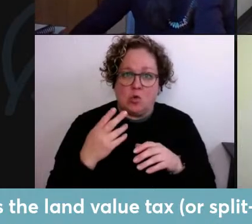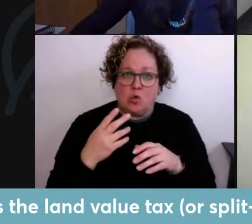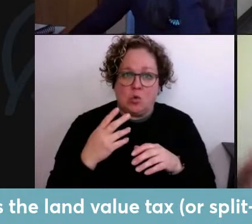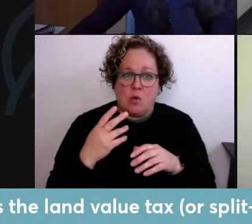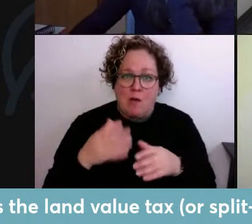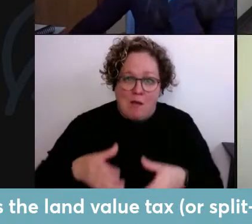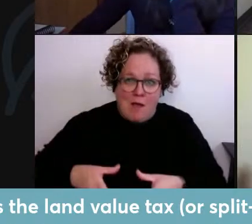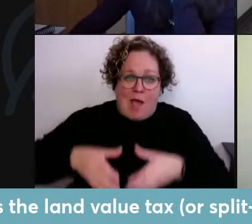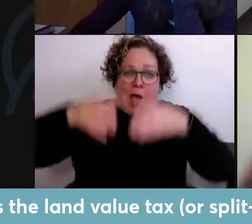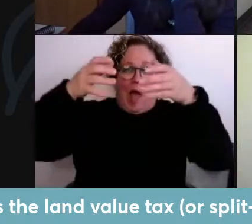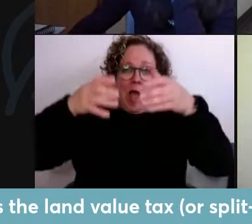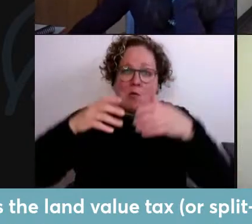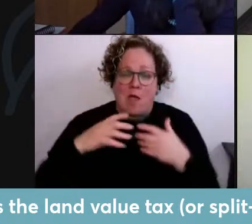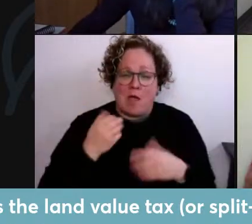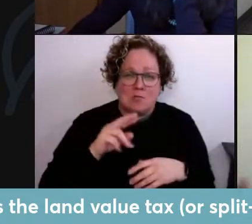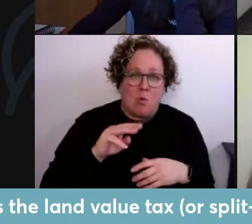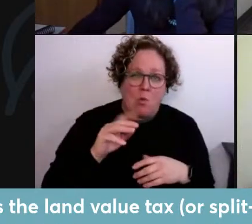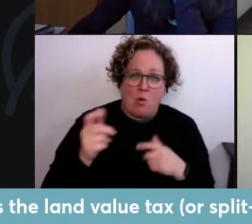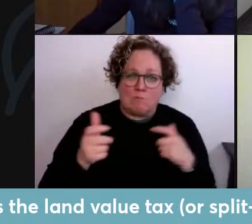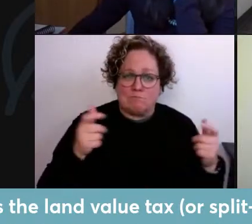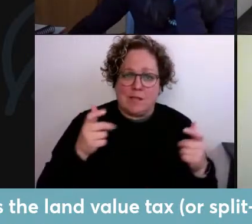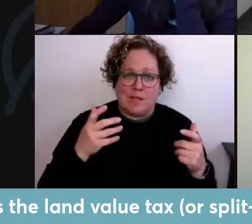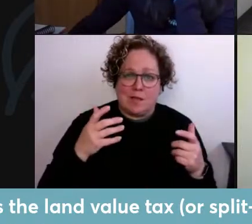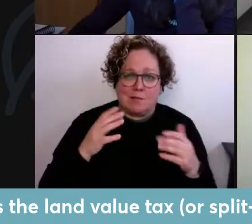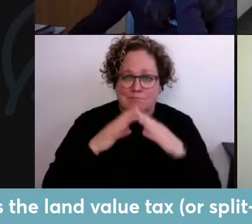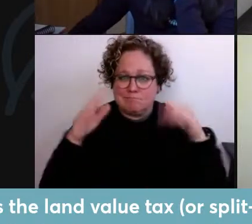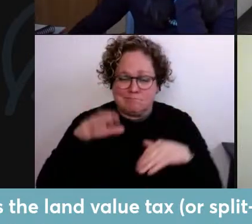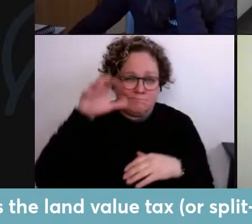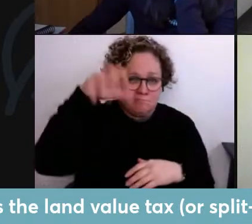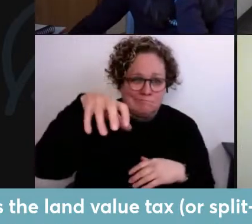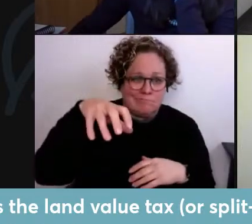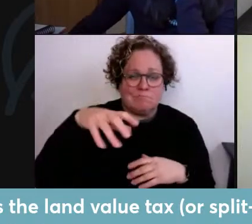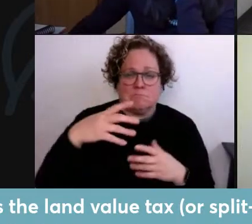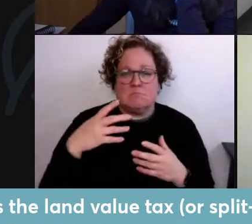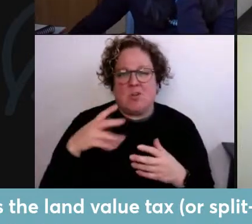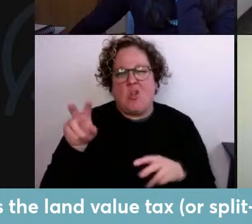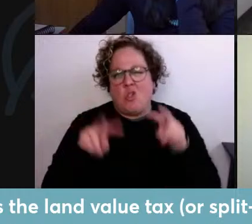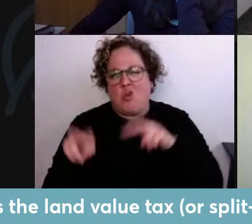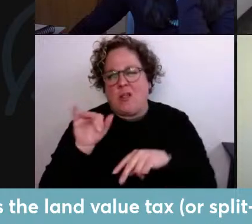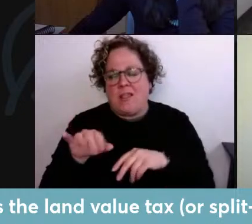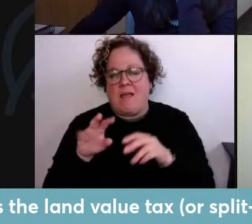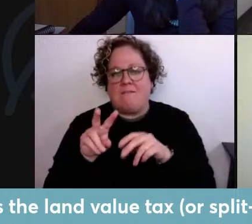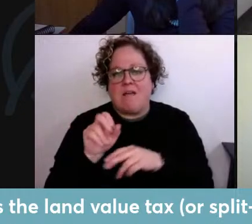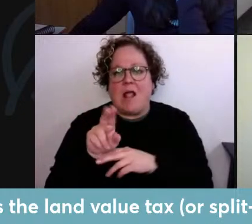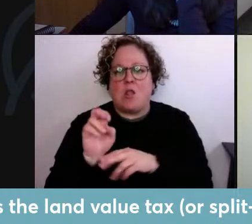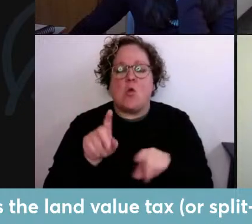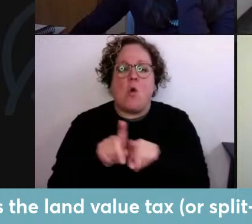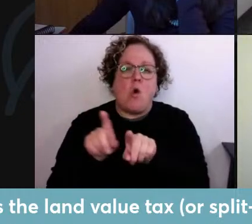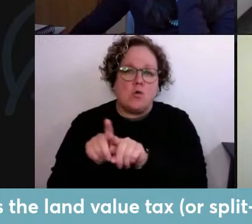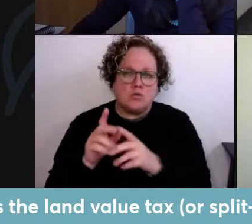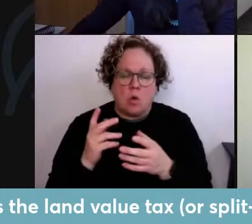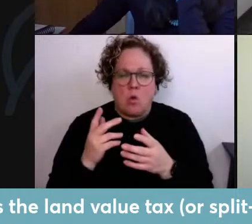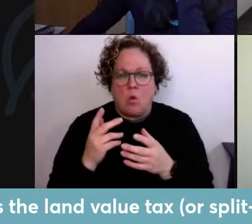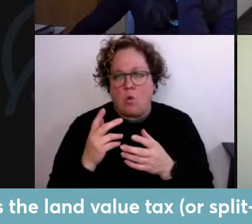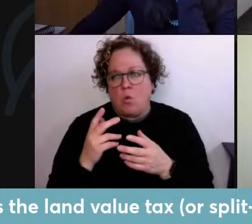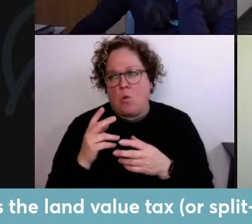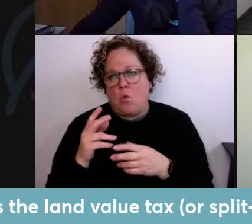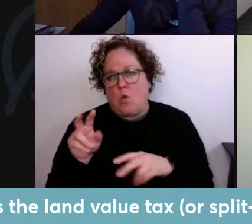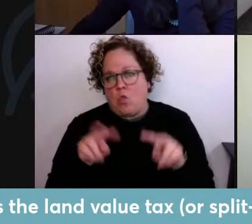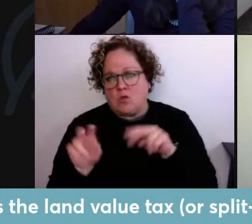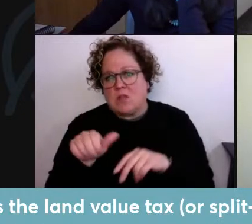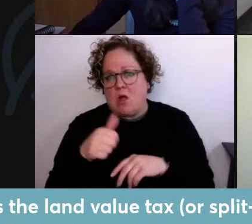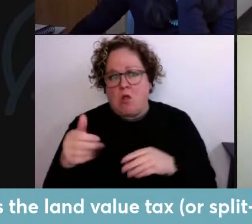to do the mansion or whatever, looking at the value of that. But that also ties into some other ways that we can